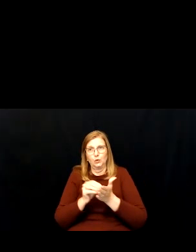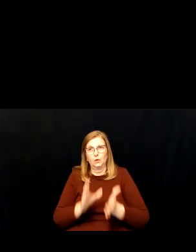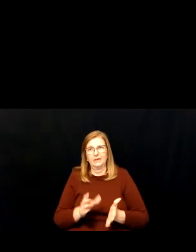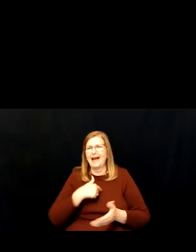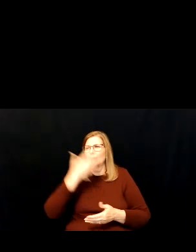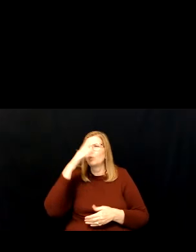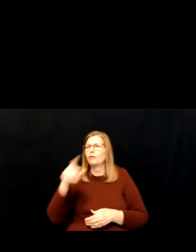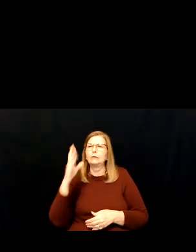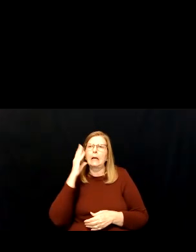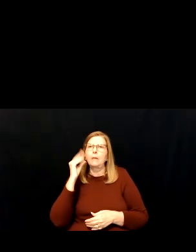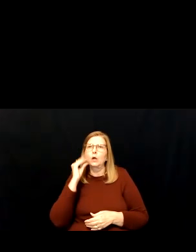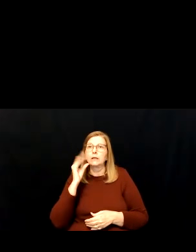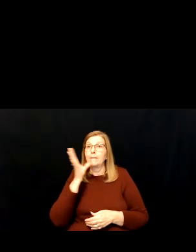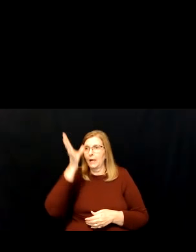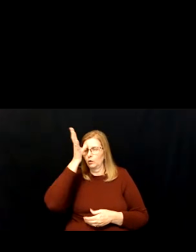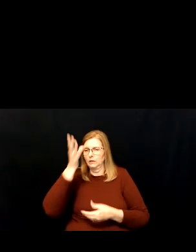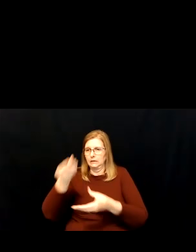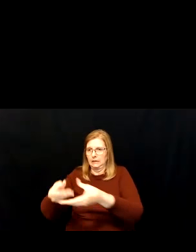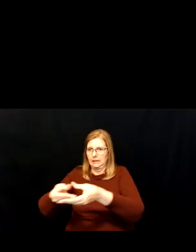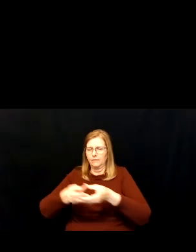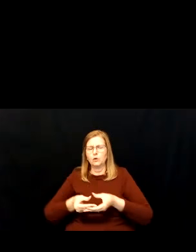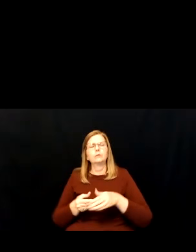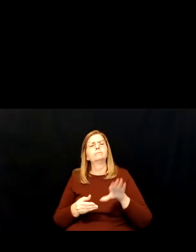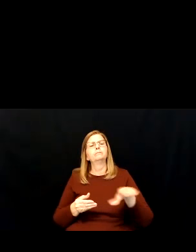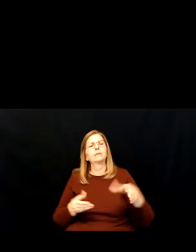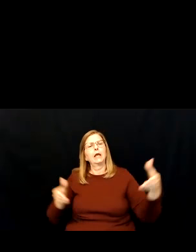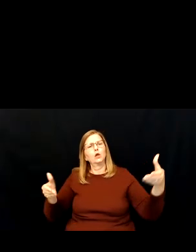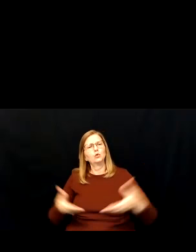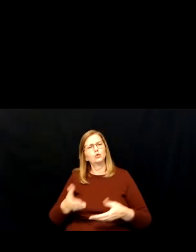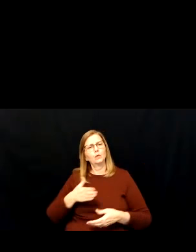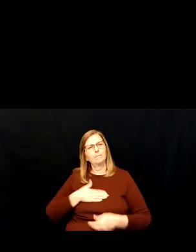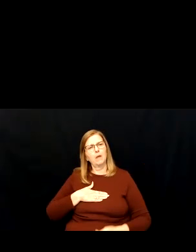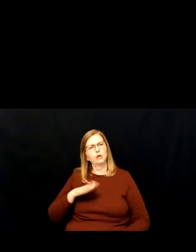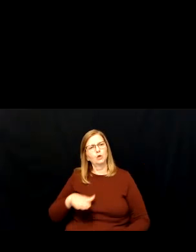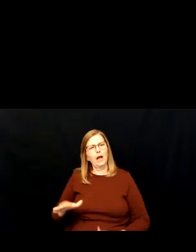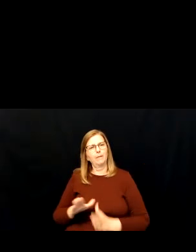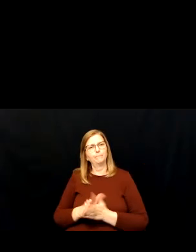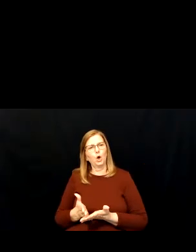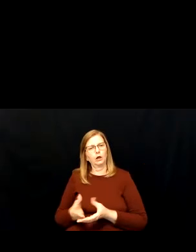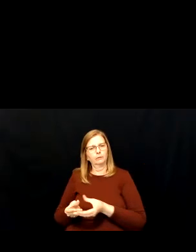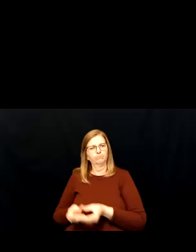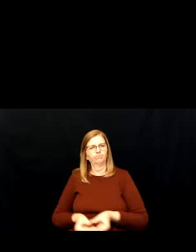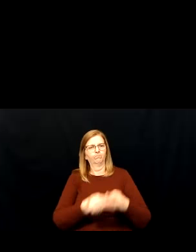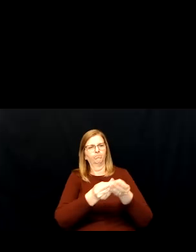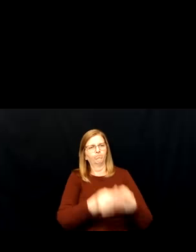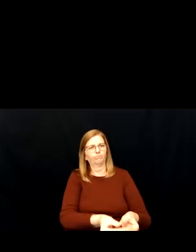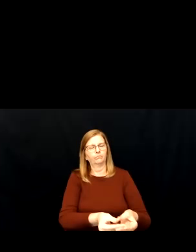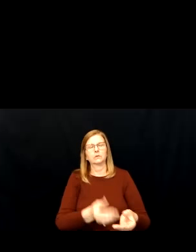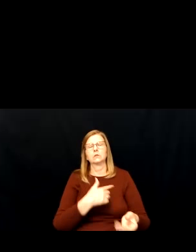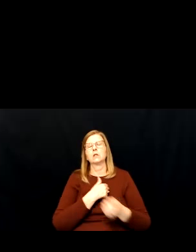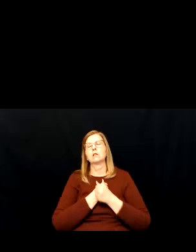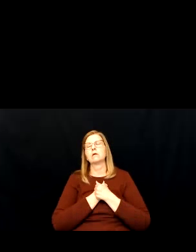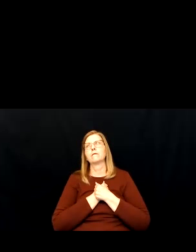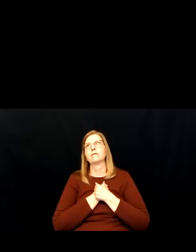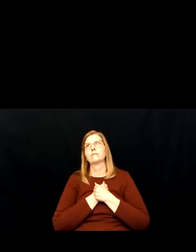parent provide you with a, hey, let me introduce you to my child book. I loved those parents. Okay, I did